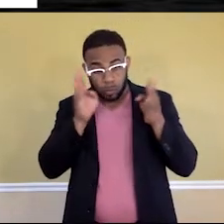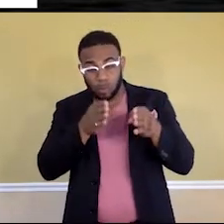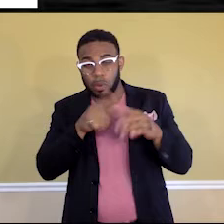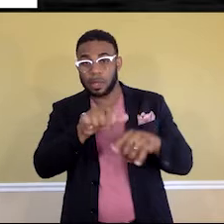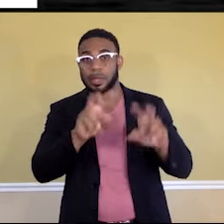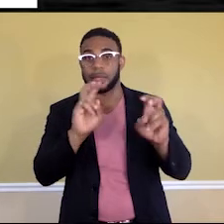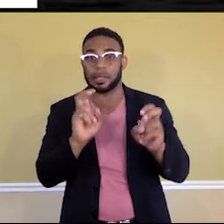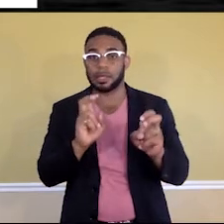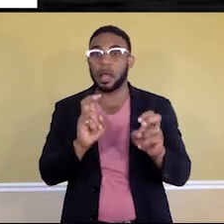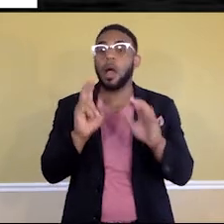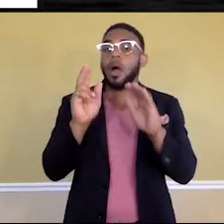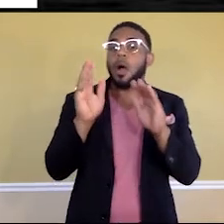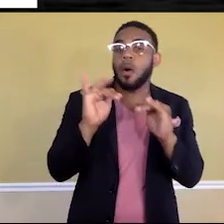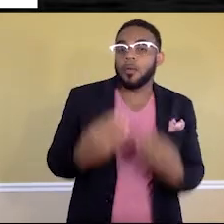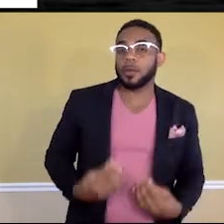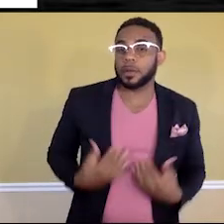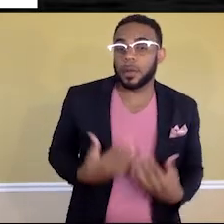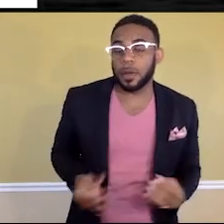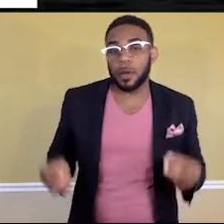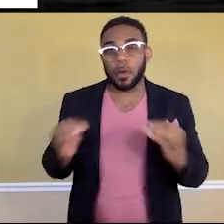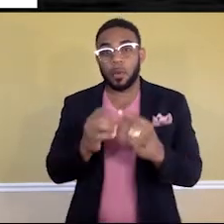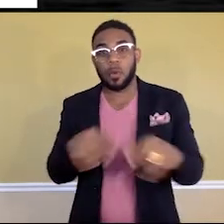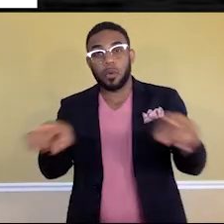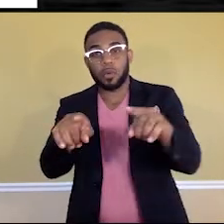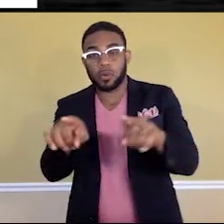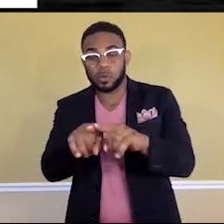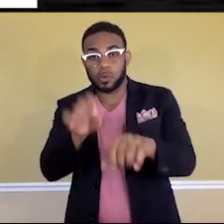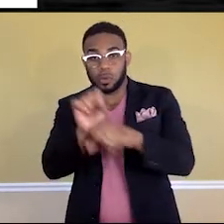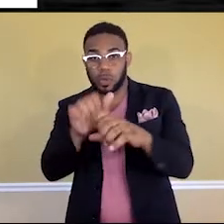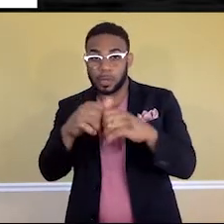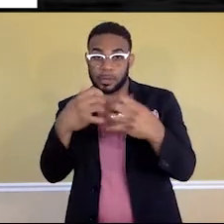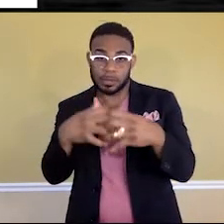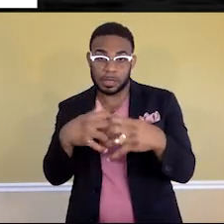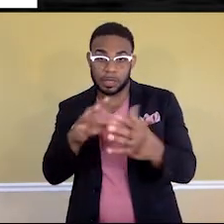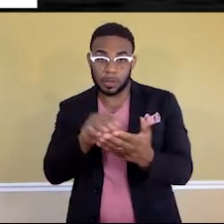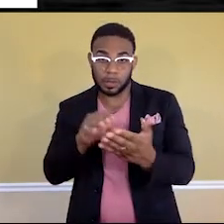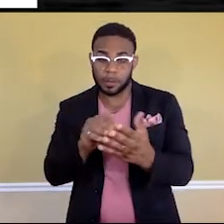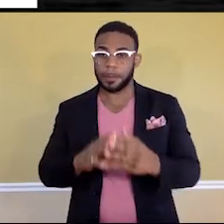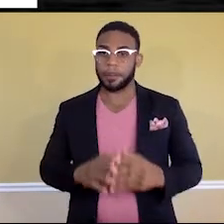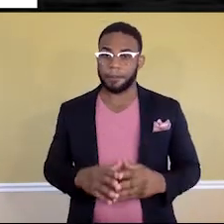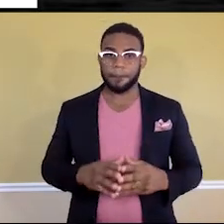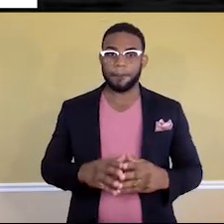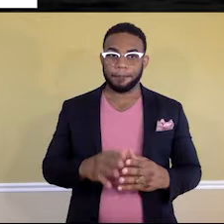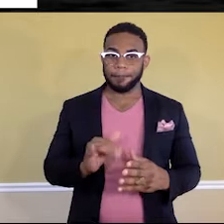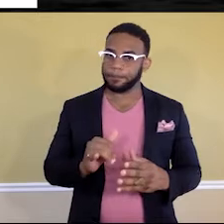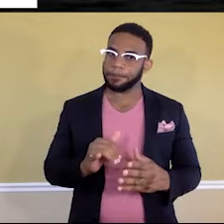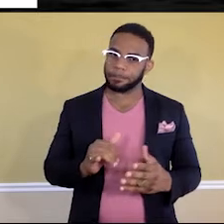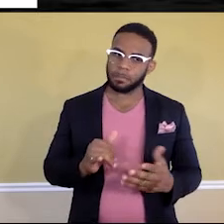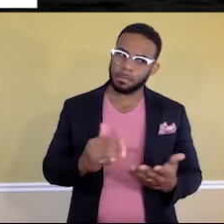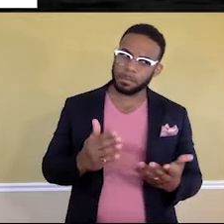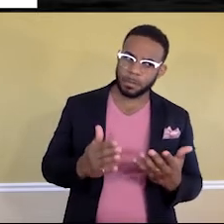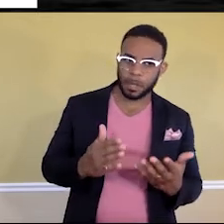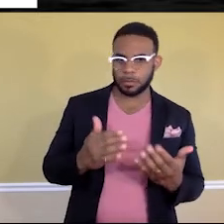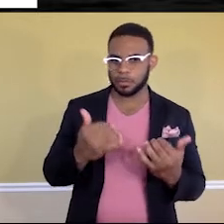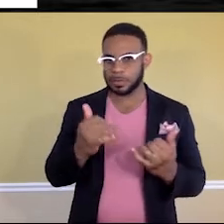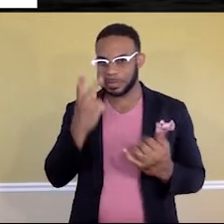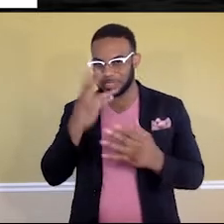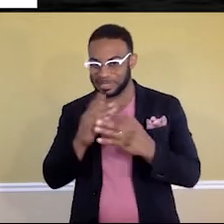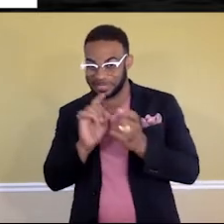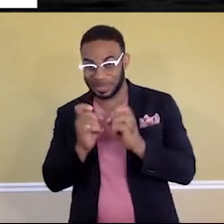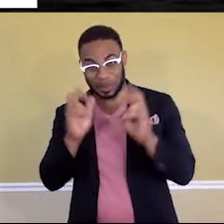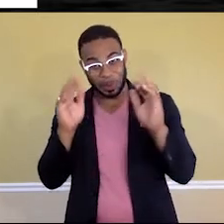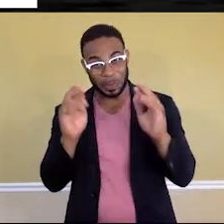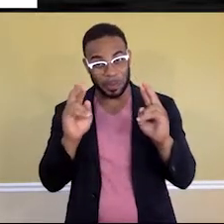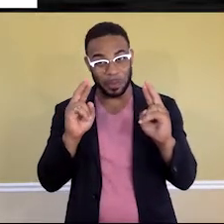this issue and hopefully inspiring more of you guys to work in machine learning, that we'll maybe try and see some change